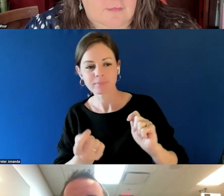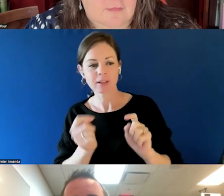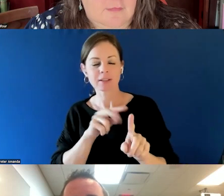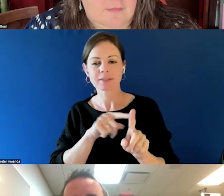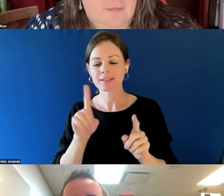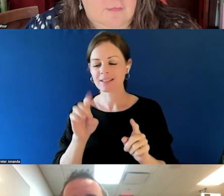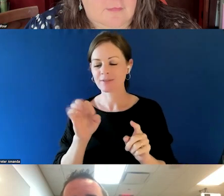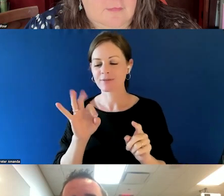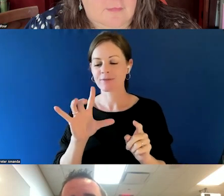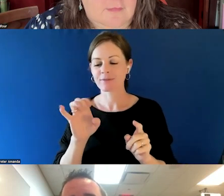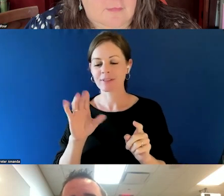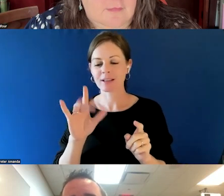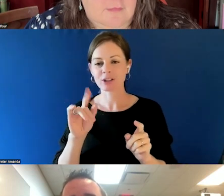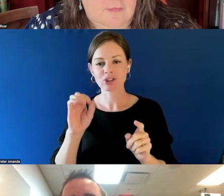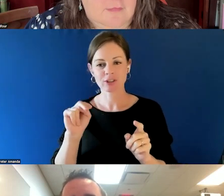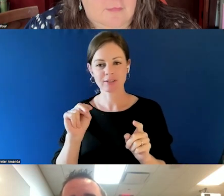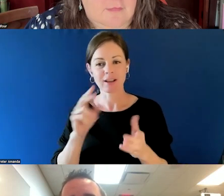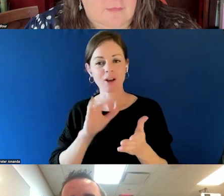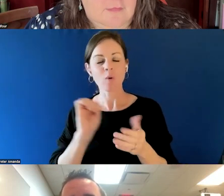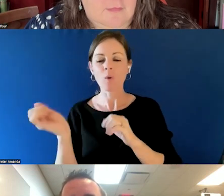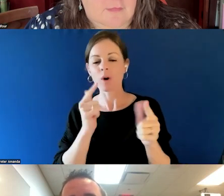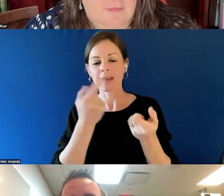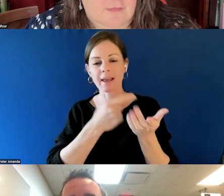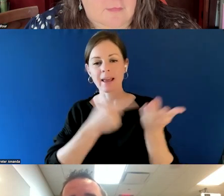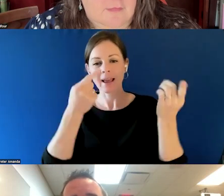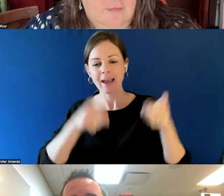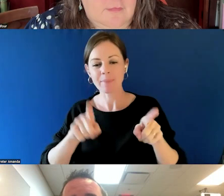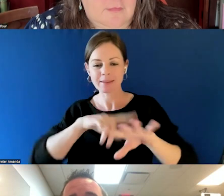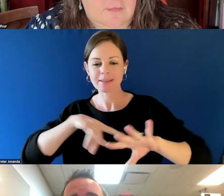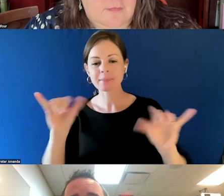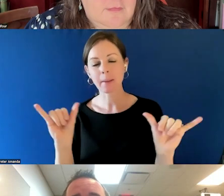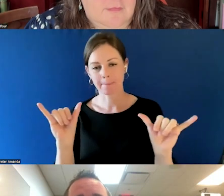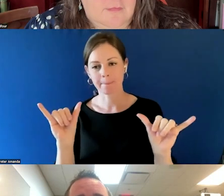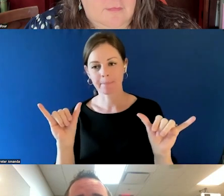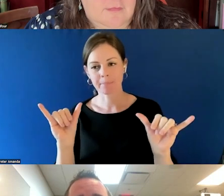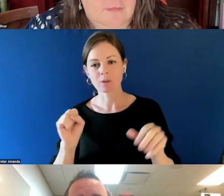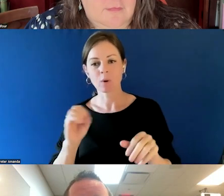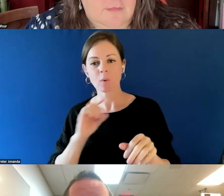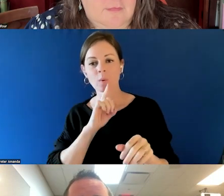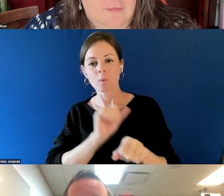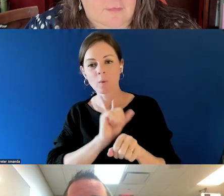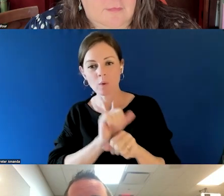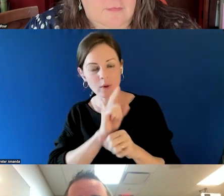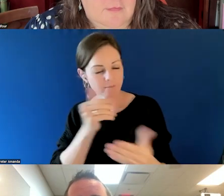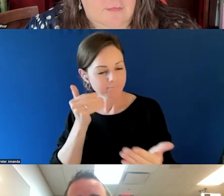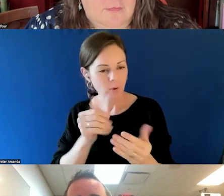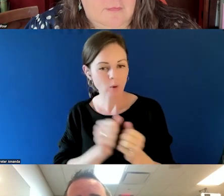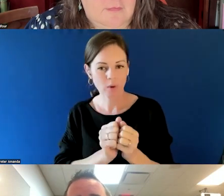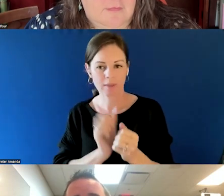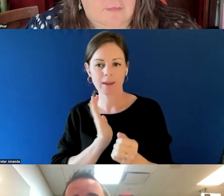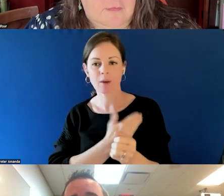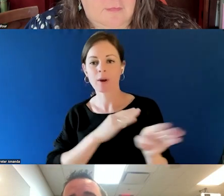kind of happened at the exact same time for us to stand up these dedicated mental health teams, and working very closely with our regional behavioral health